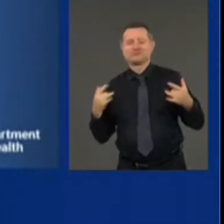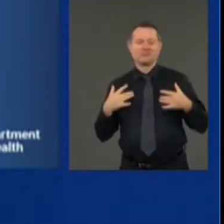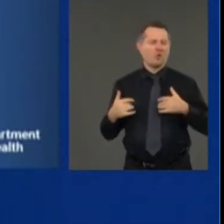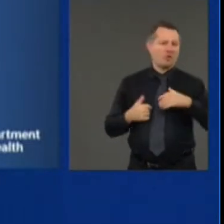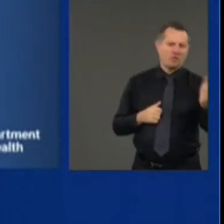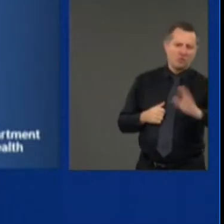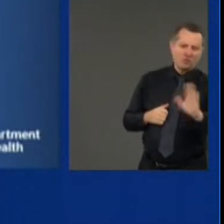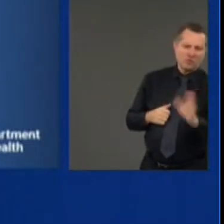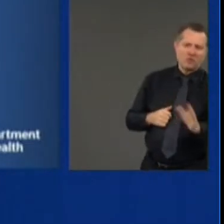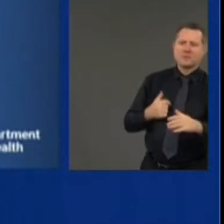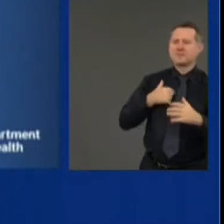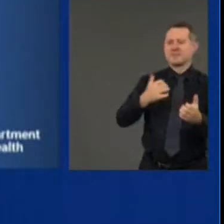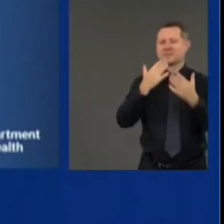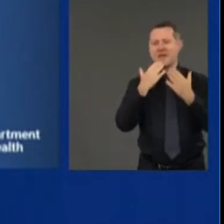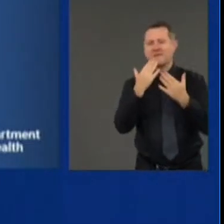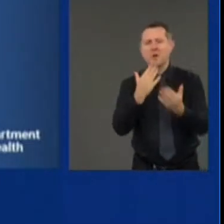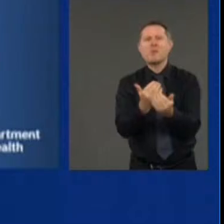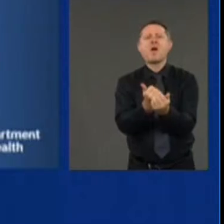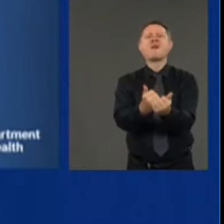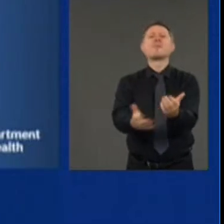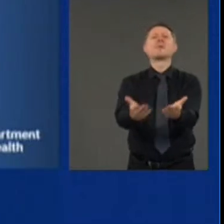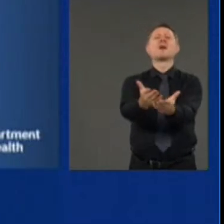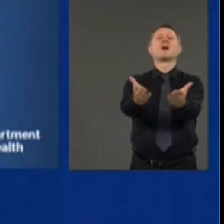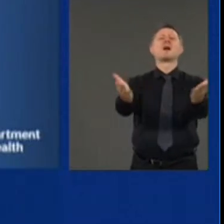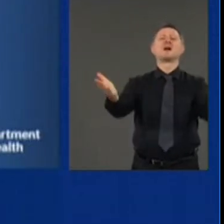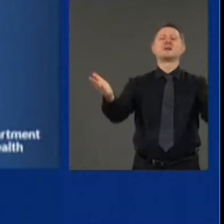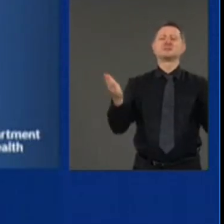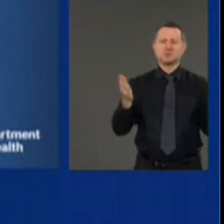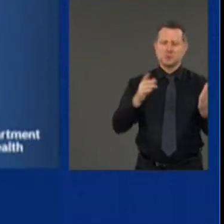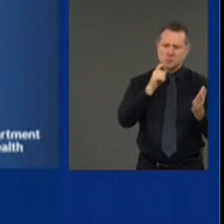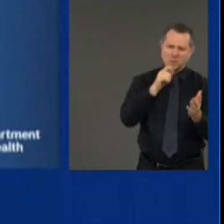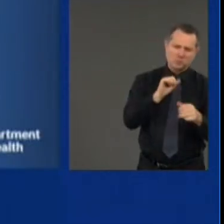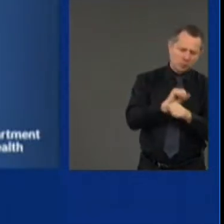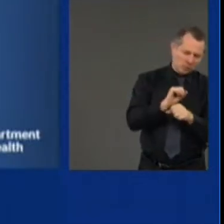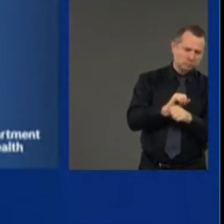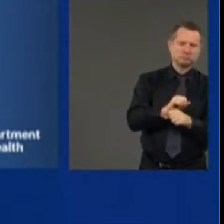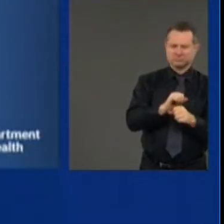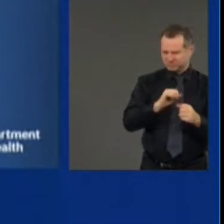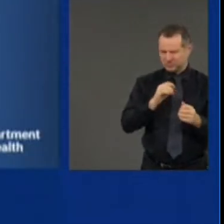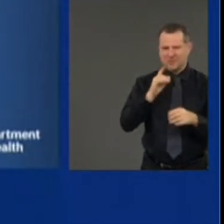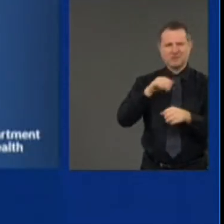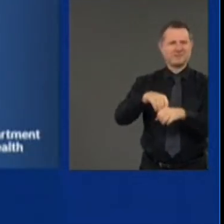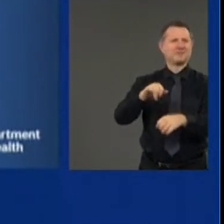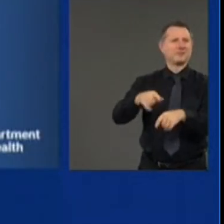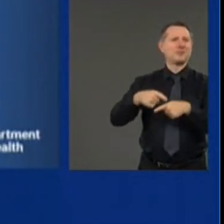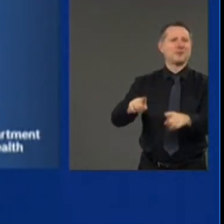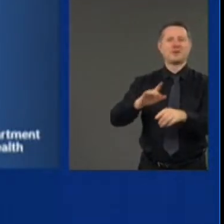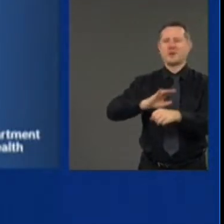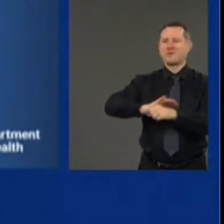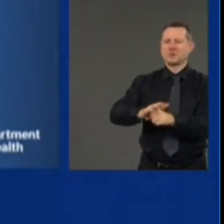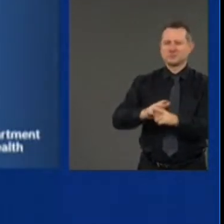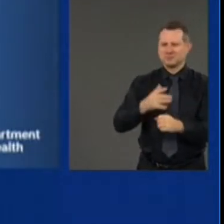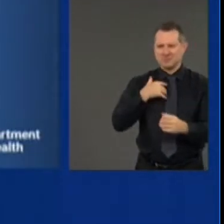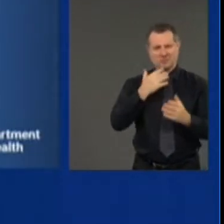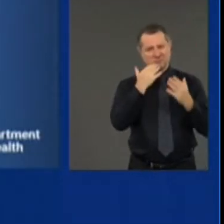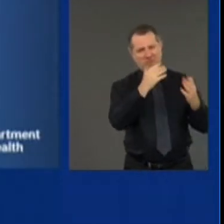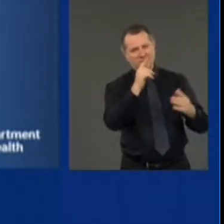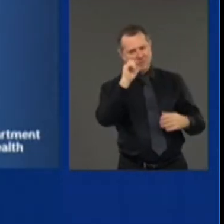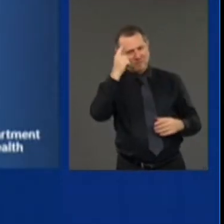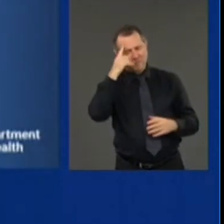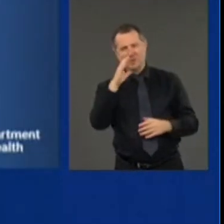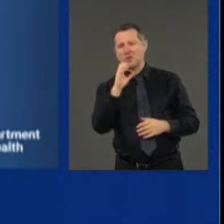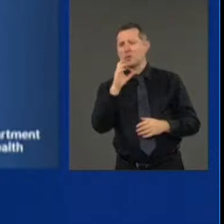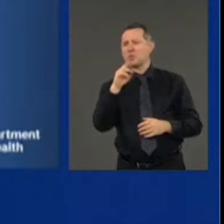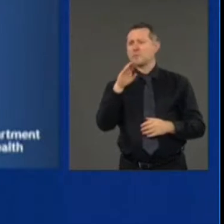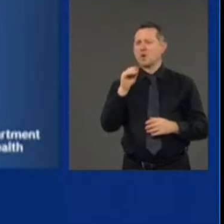of government who continue to work on this pandemic. I publicly would like to thank Governor Cuomo for his amazing leadership in turning the